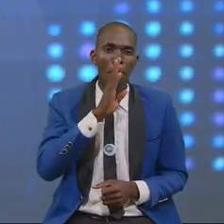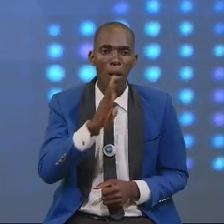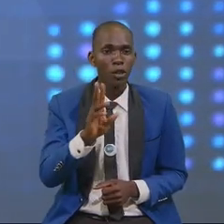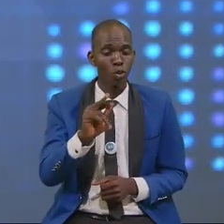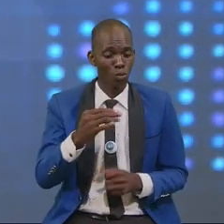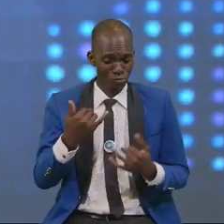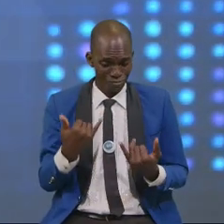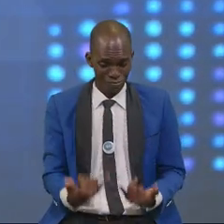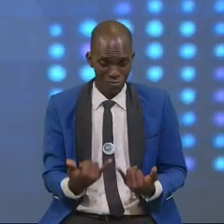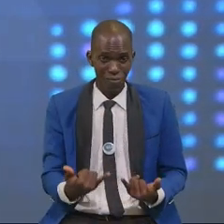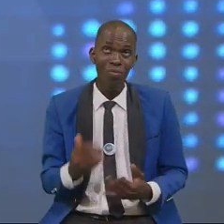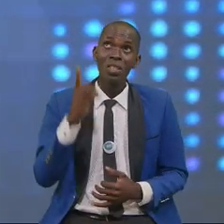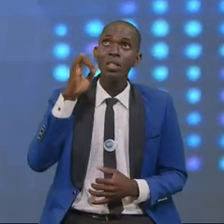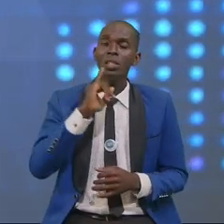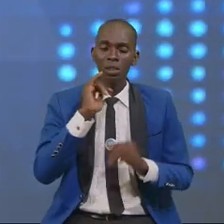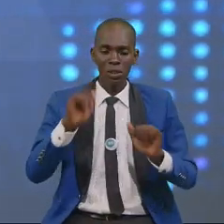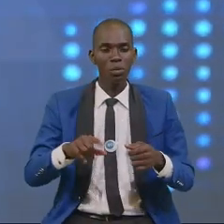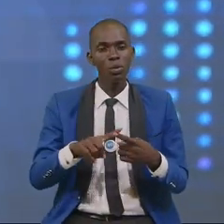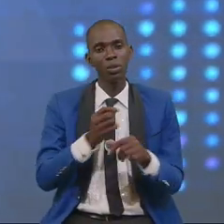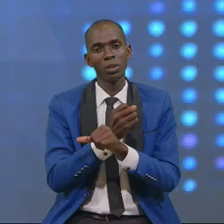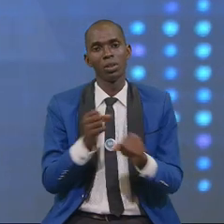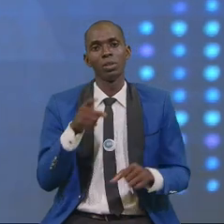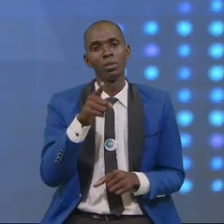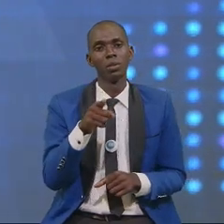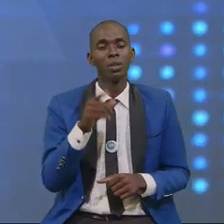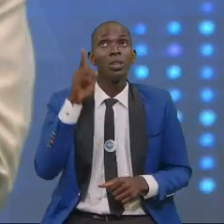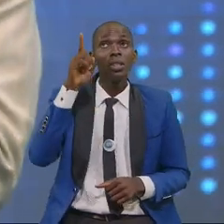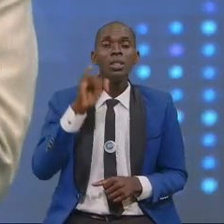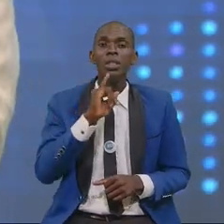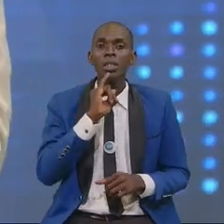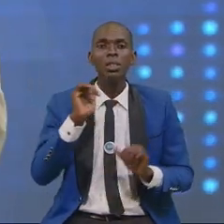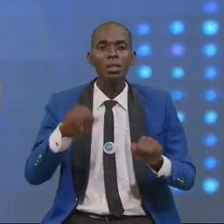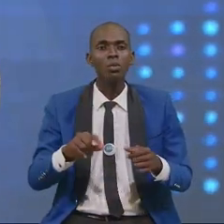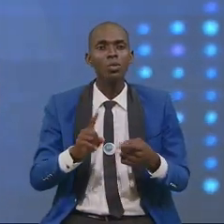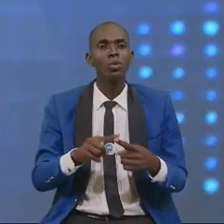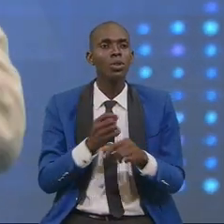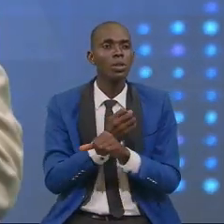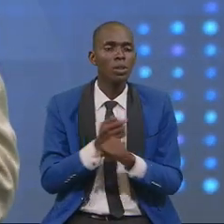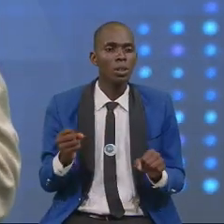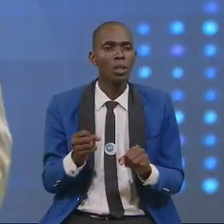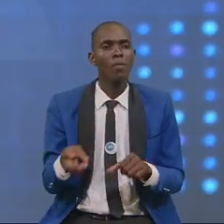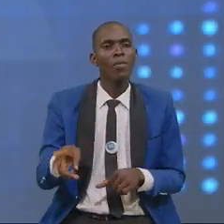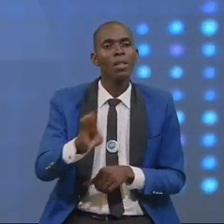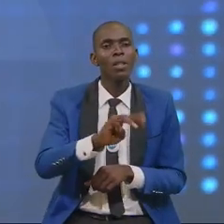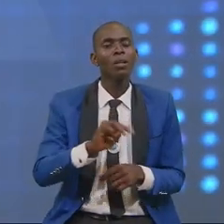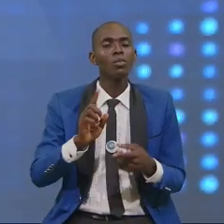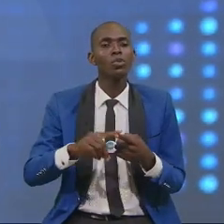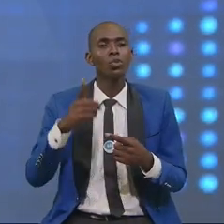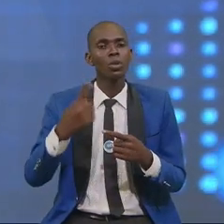today, is able to save you. He's able to save, able also to save them to